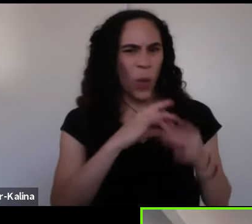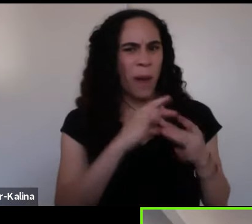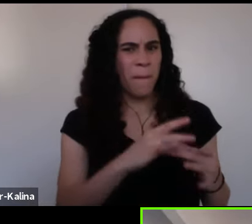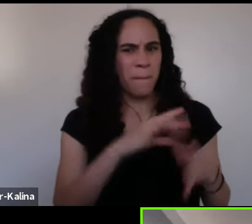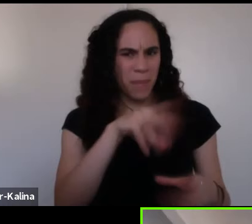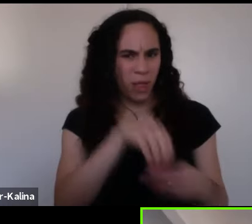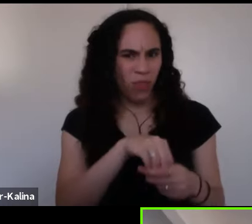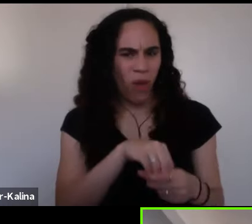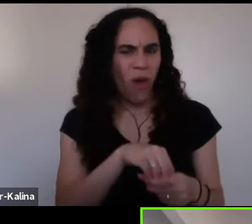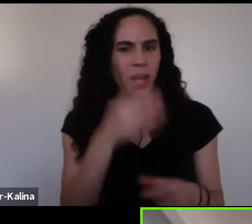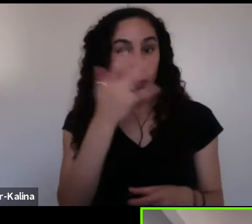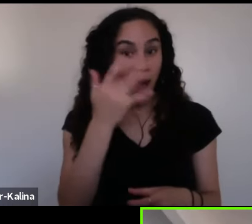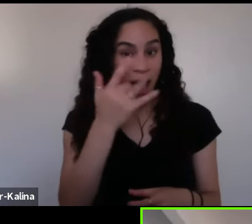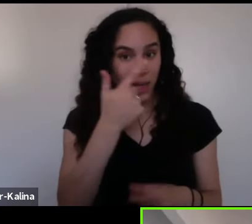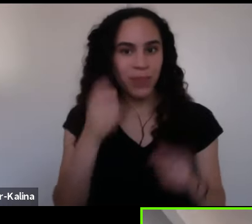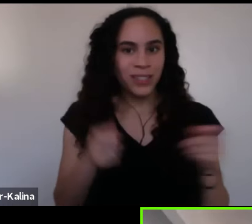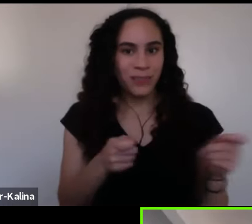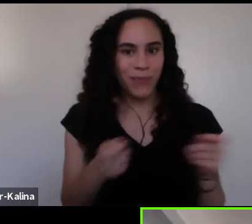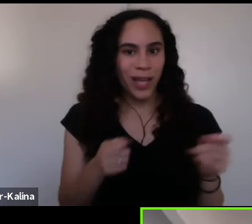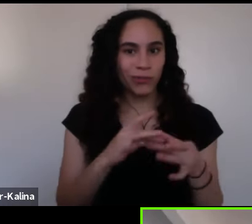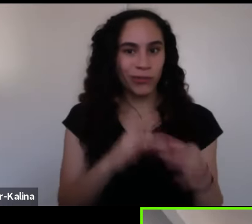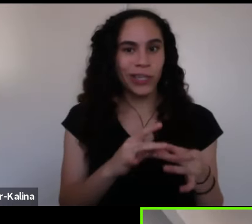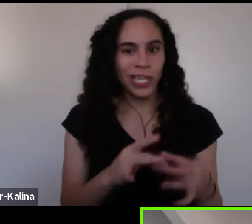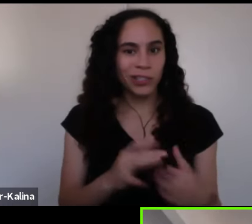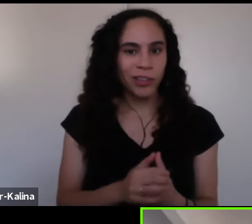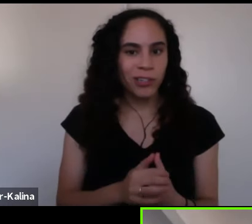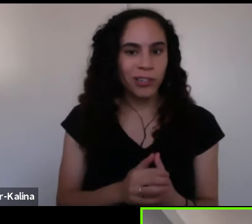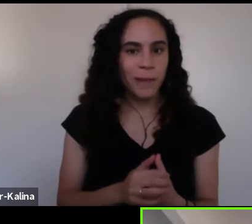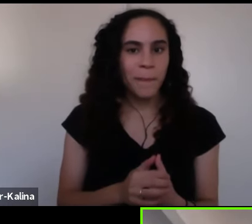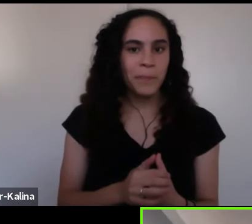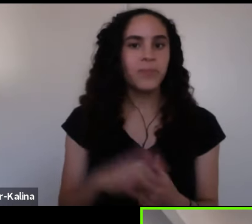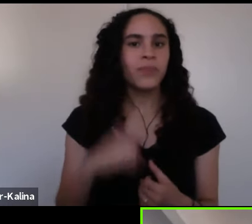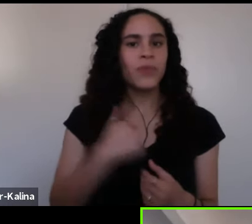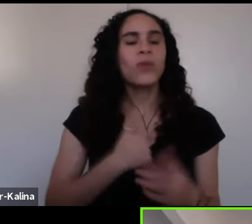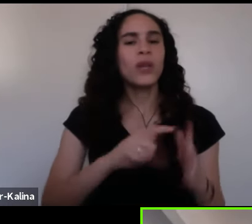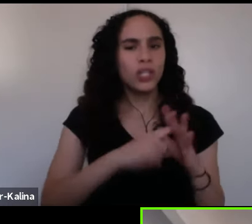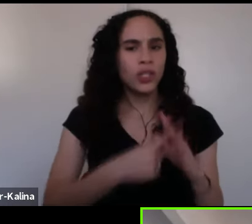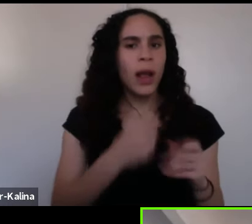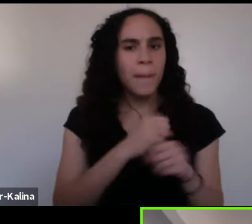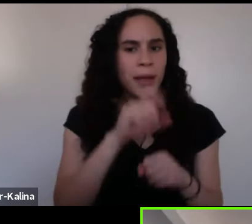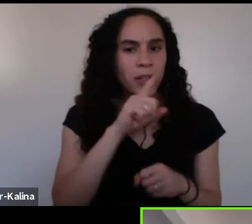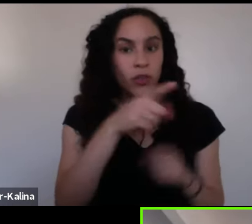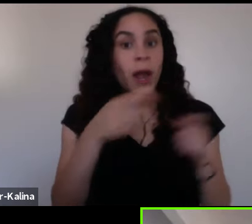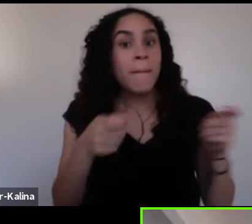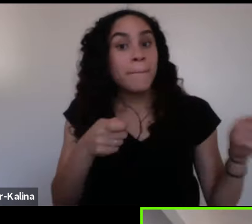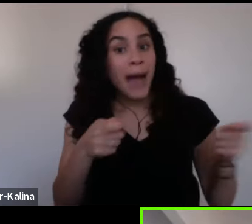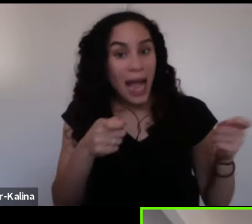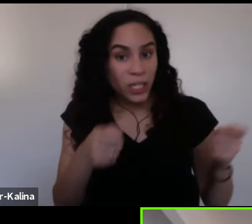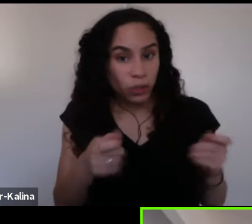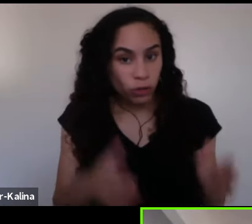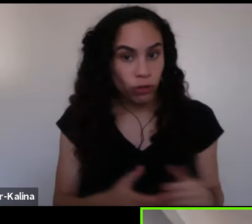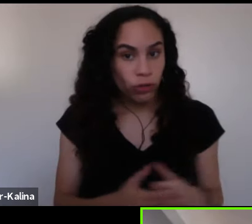we started dealing with that and started really working on making sure that our managers were